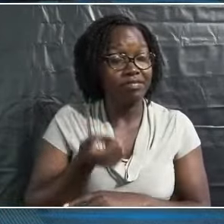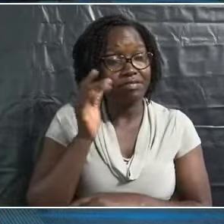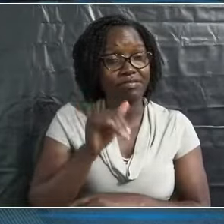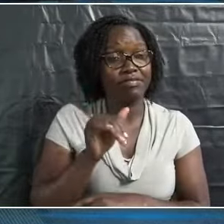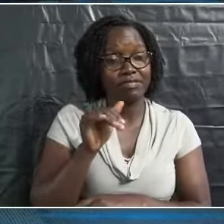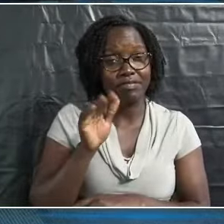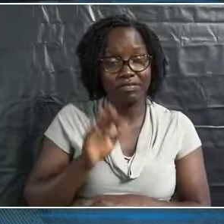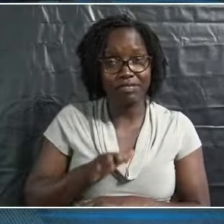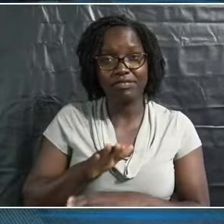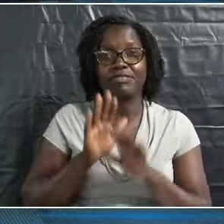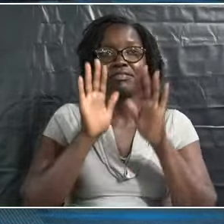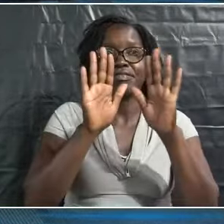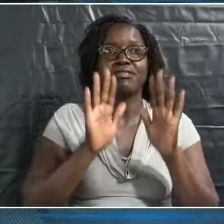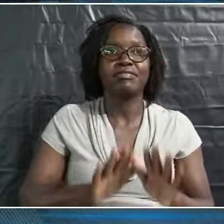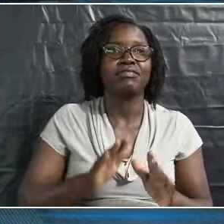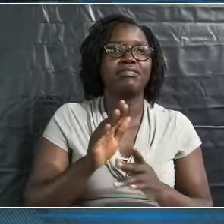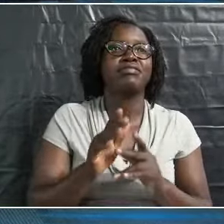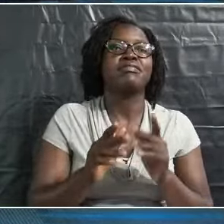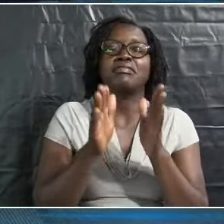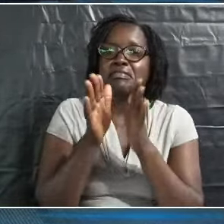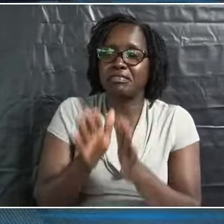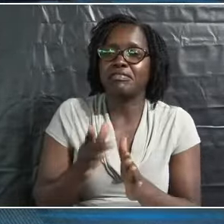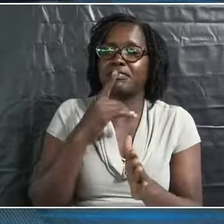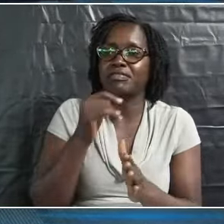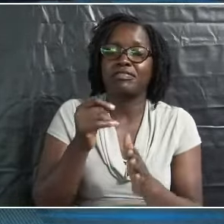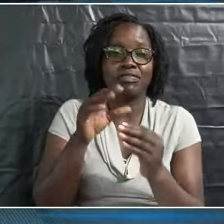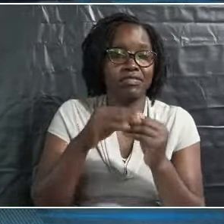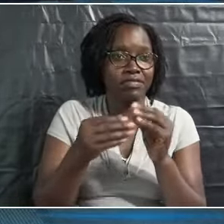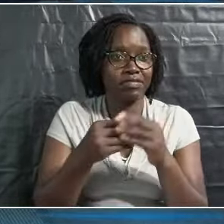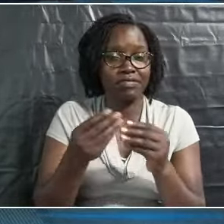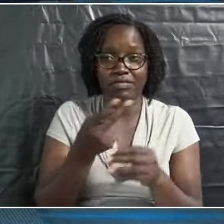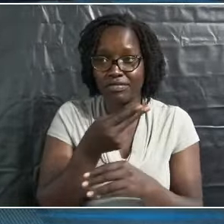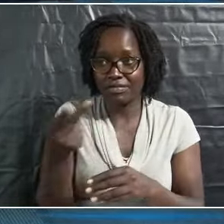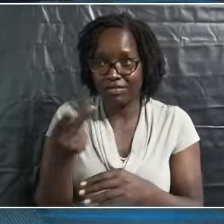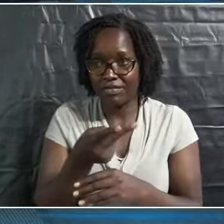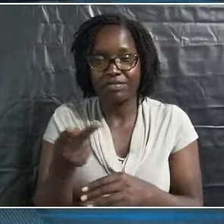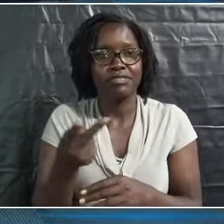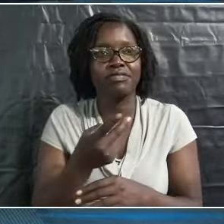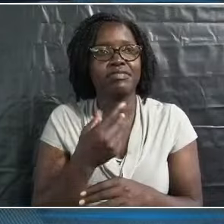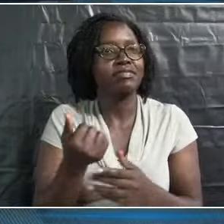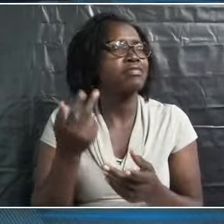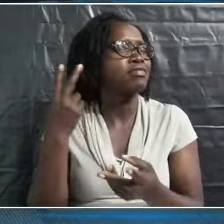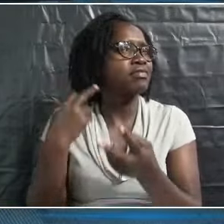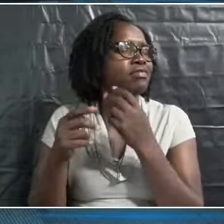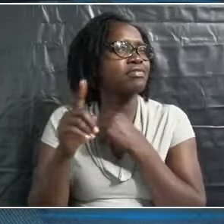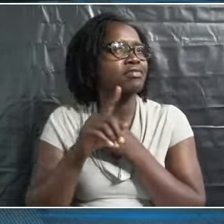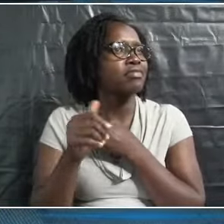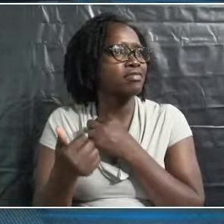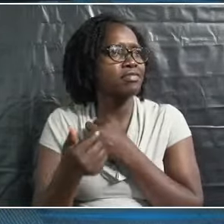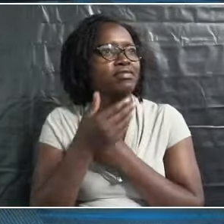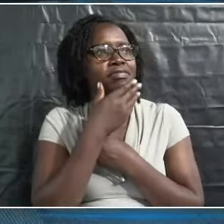would be important to the process. He created them. Listen to what women are